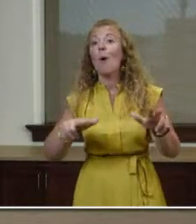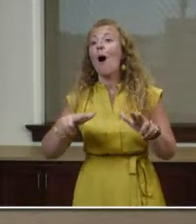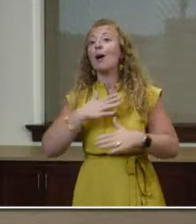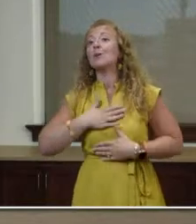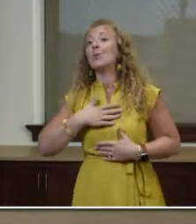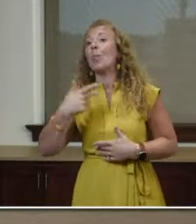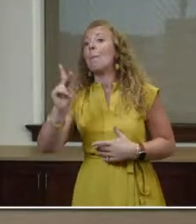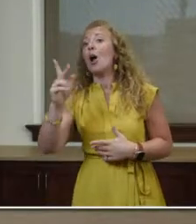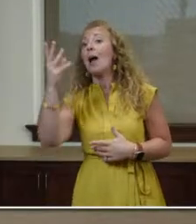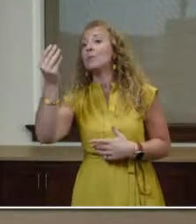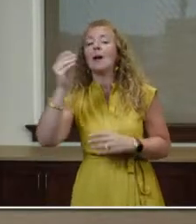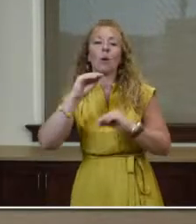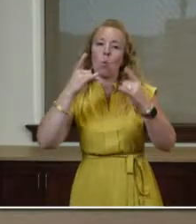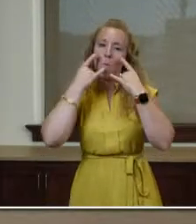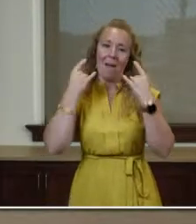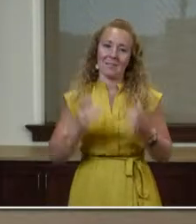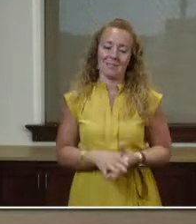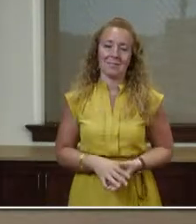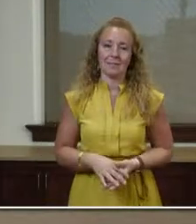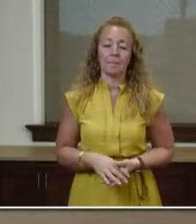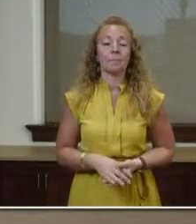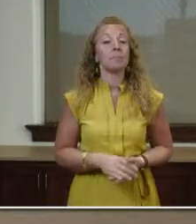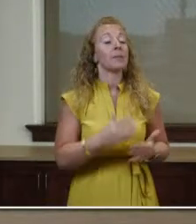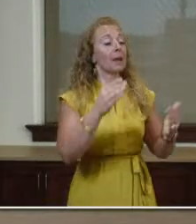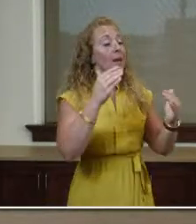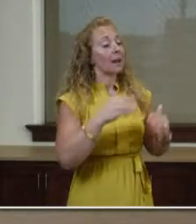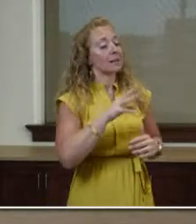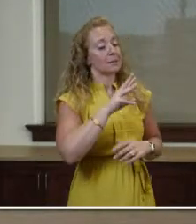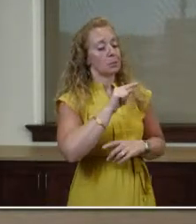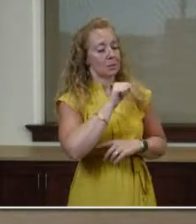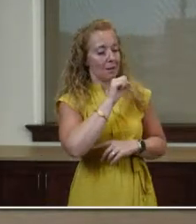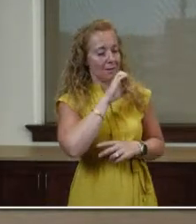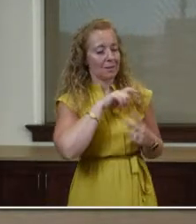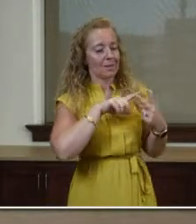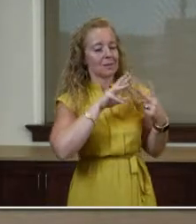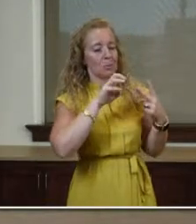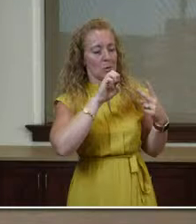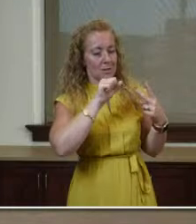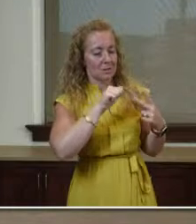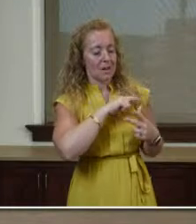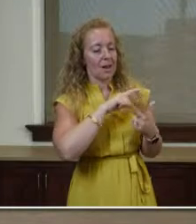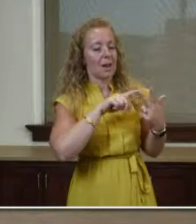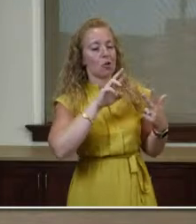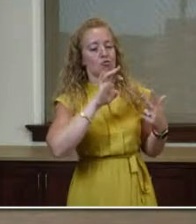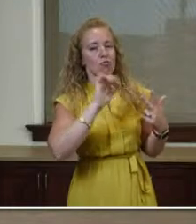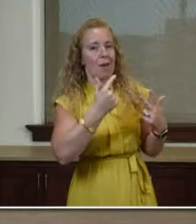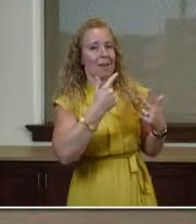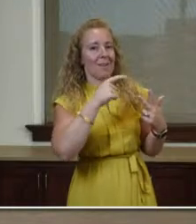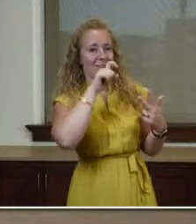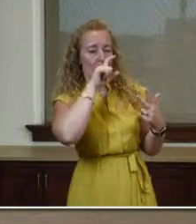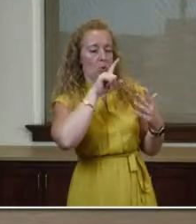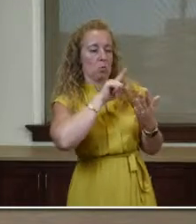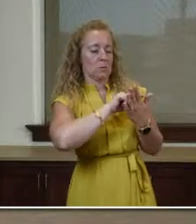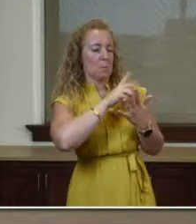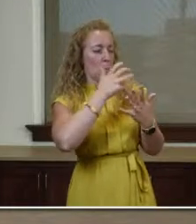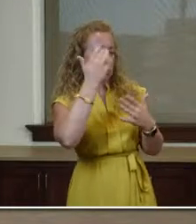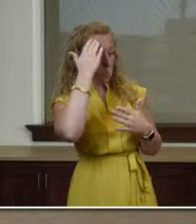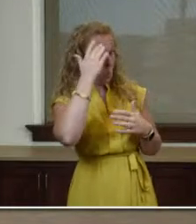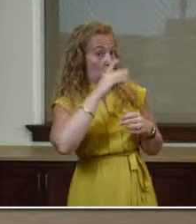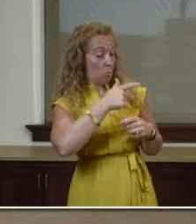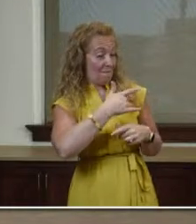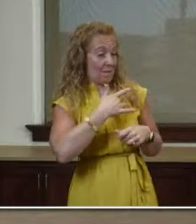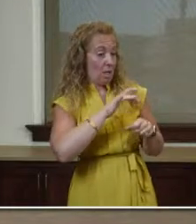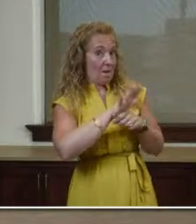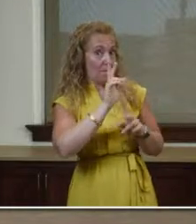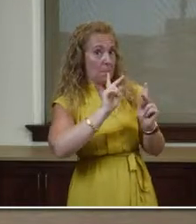The next question comes from WTAE, WESA, and the Reading Eagle. Are enough people getting their